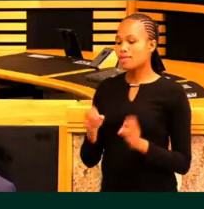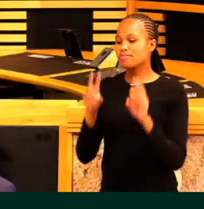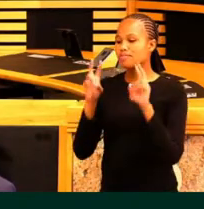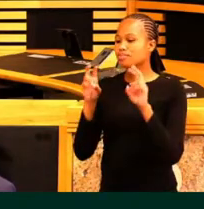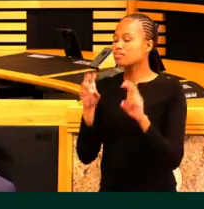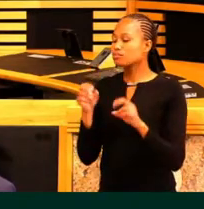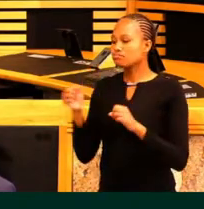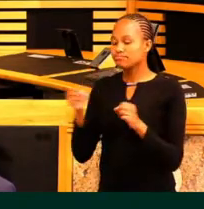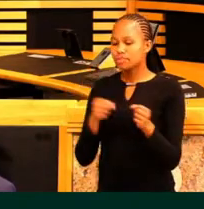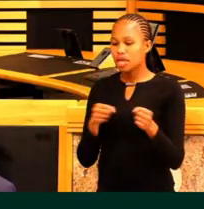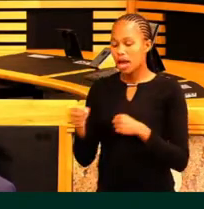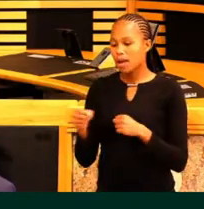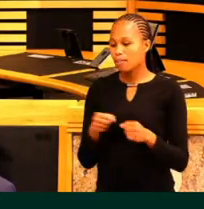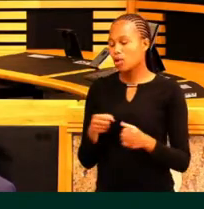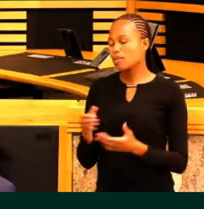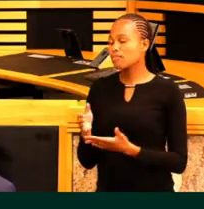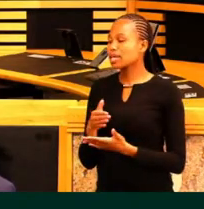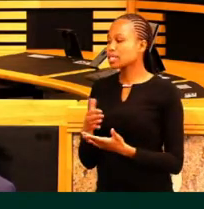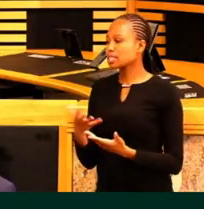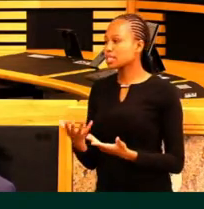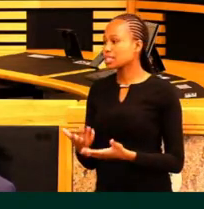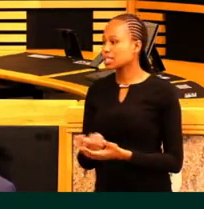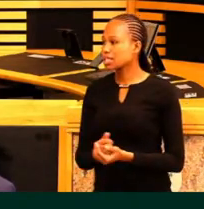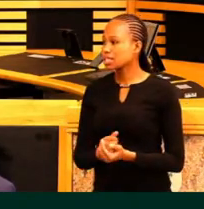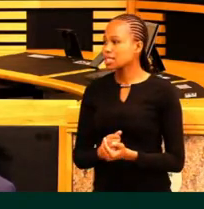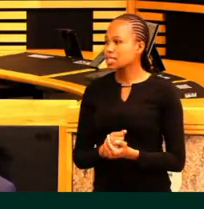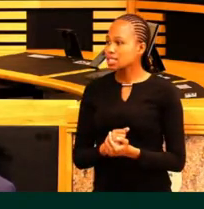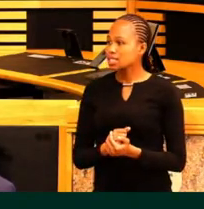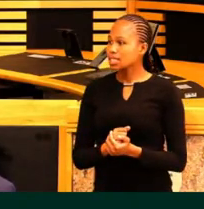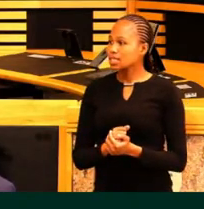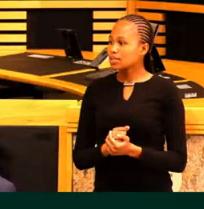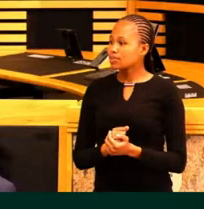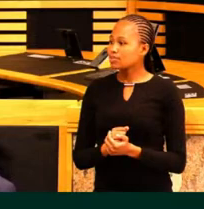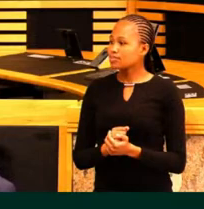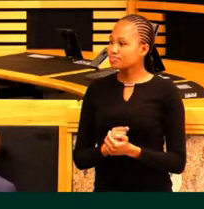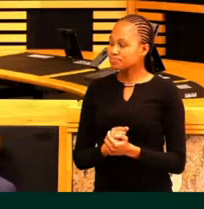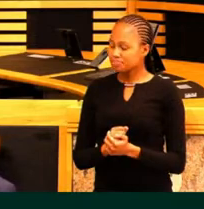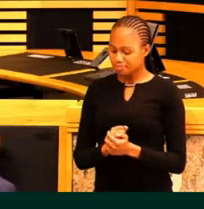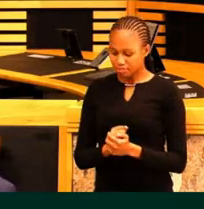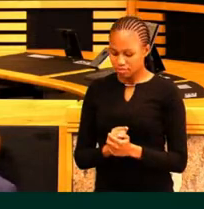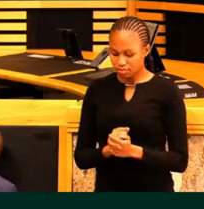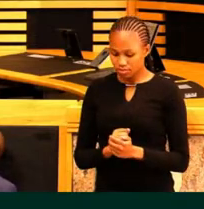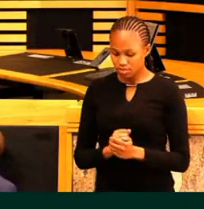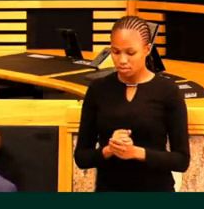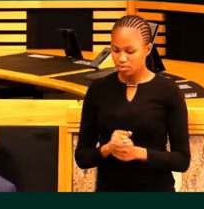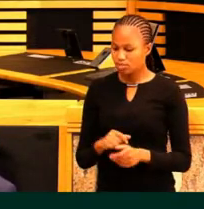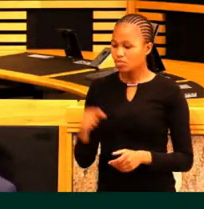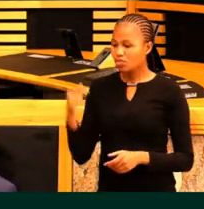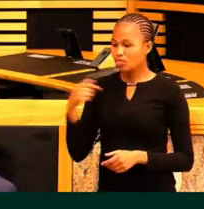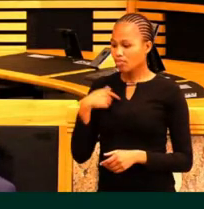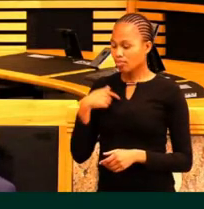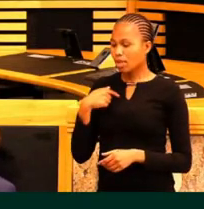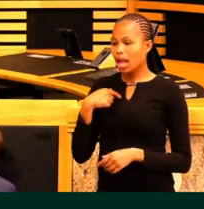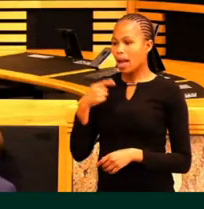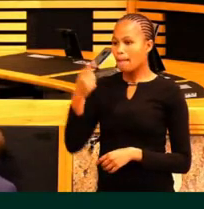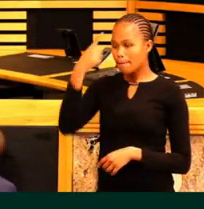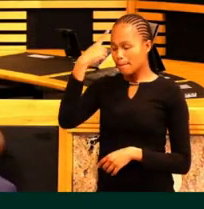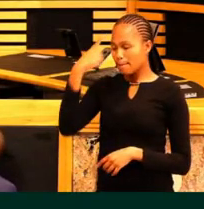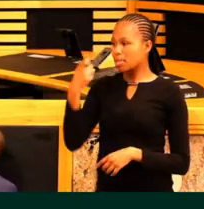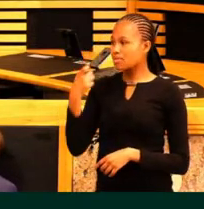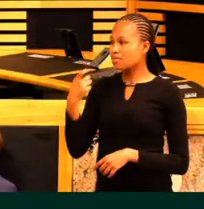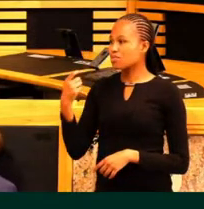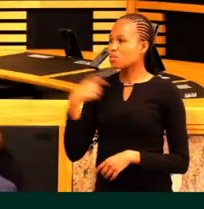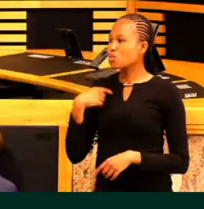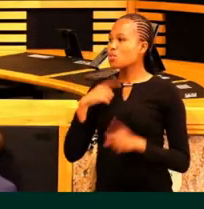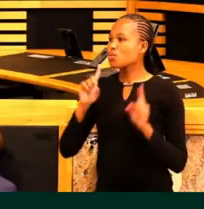unemployment uh personally I'm a firm believer of that we